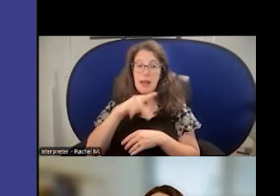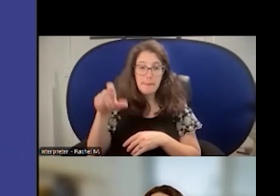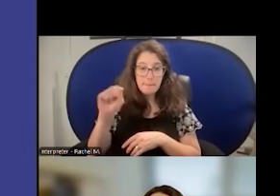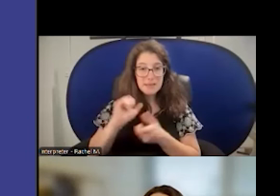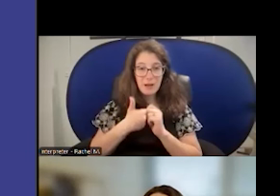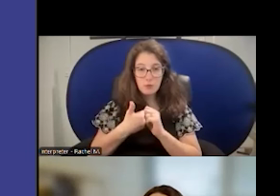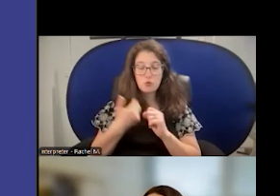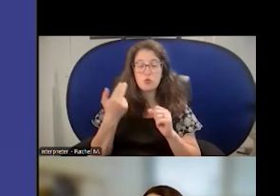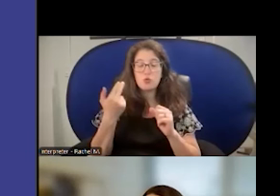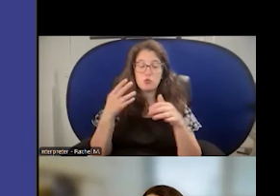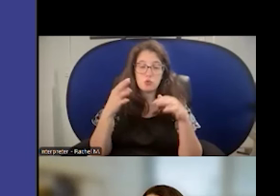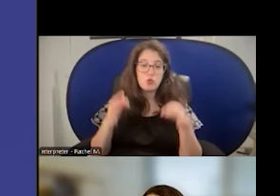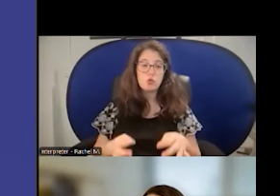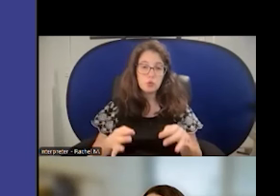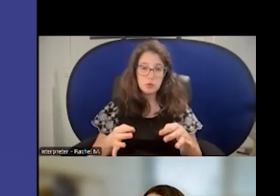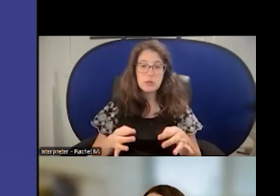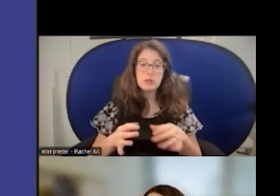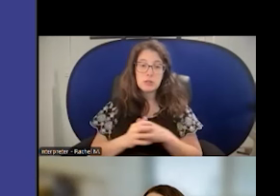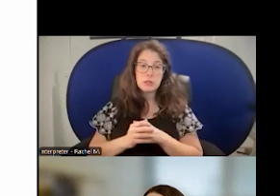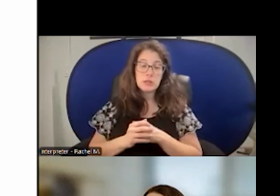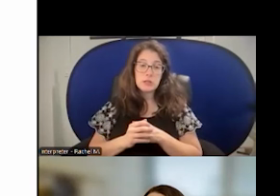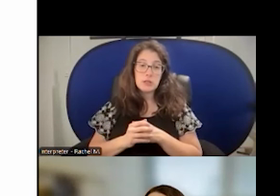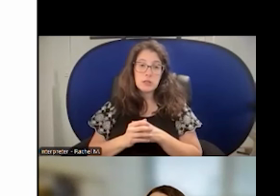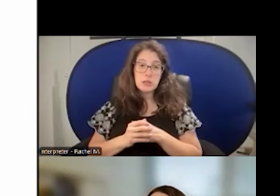a VPAT is and what that might look like.